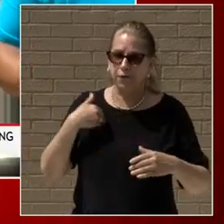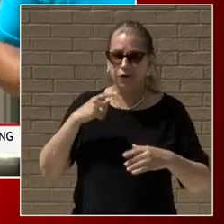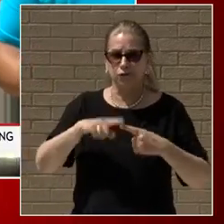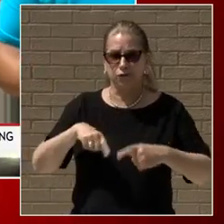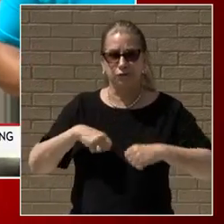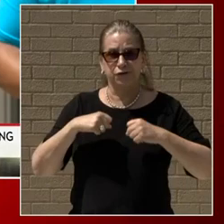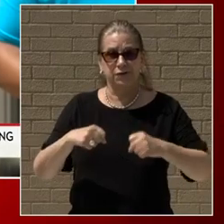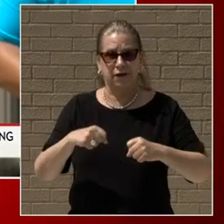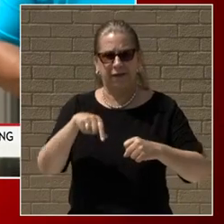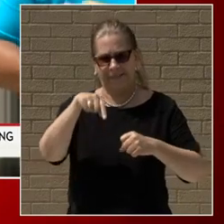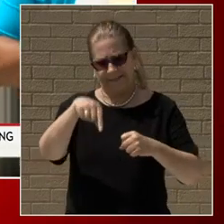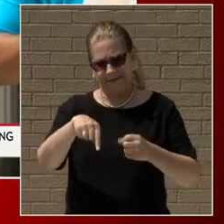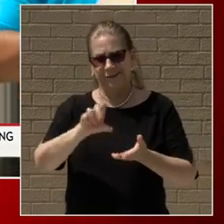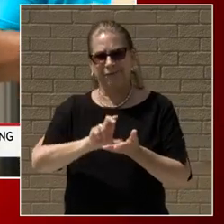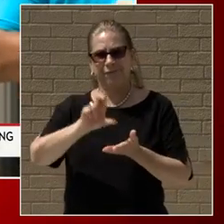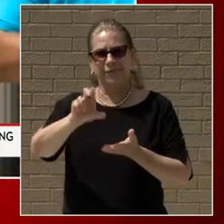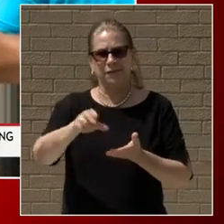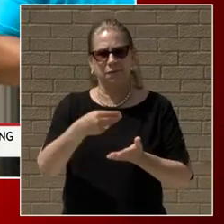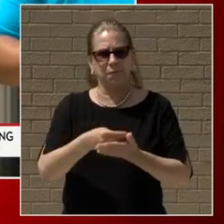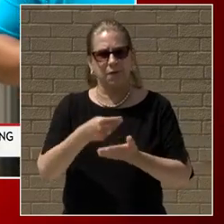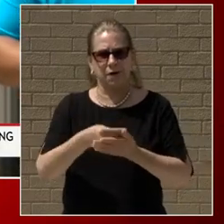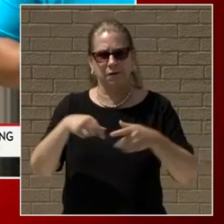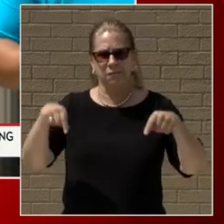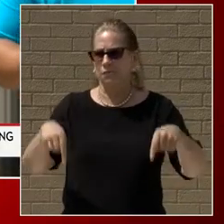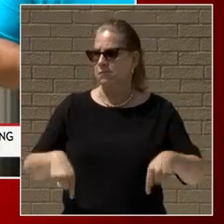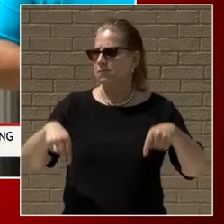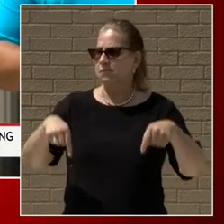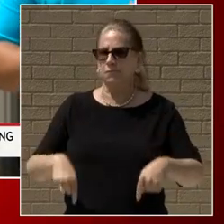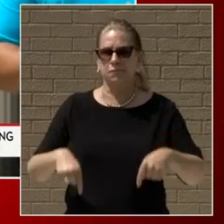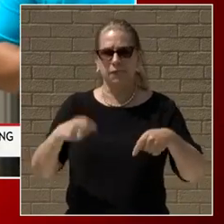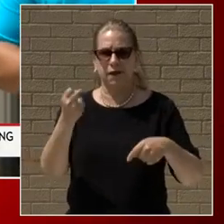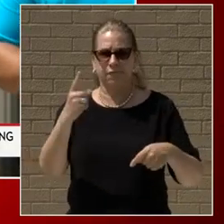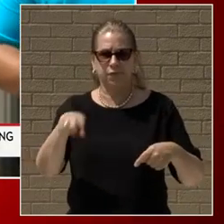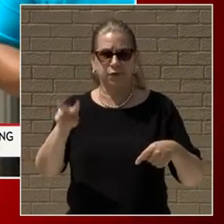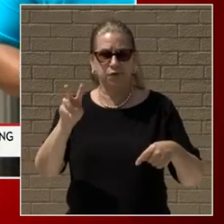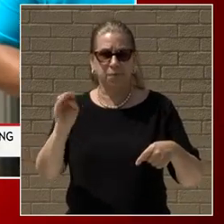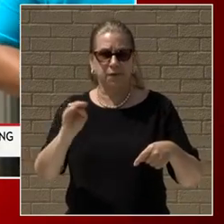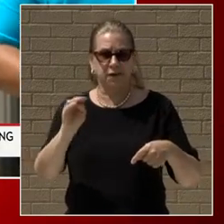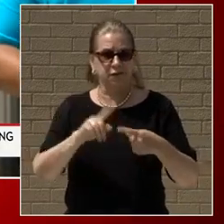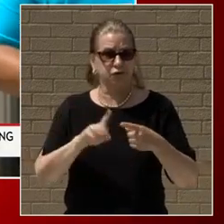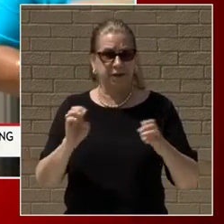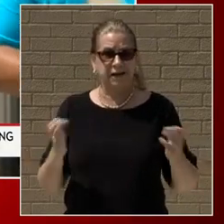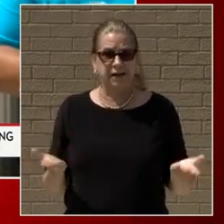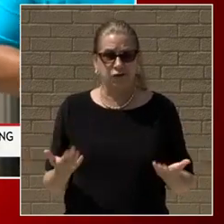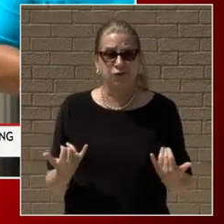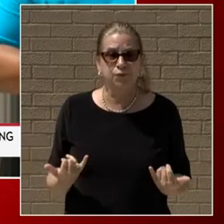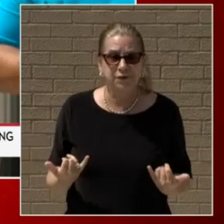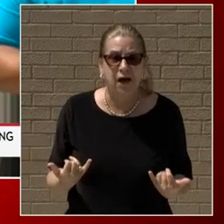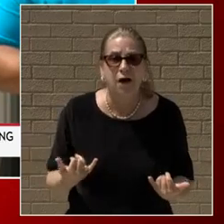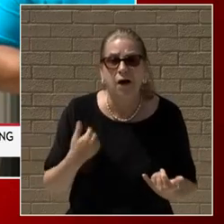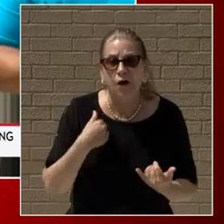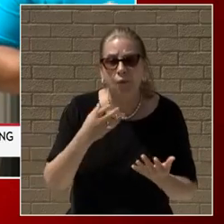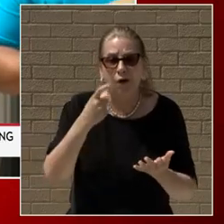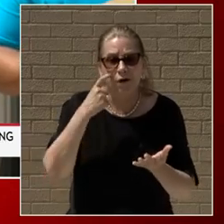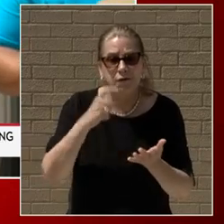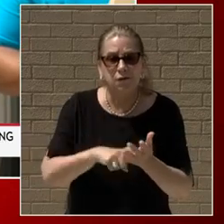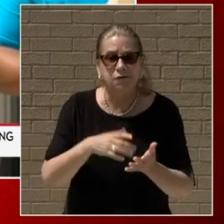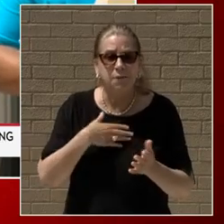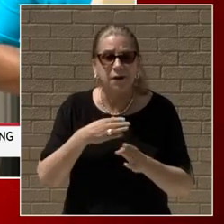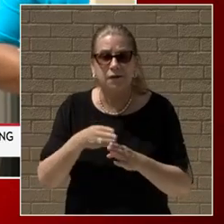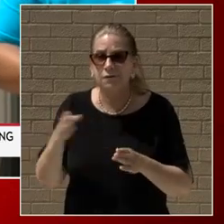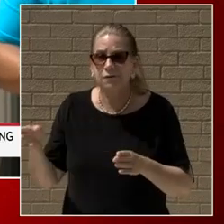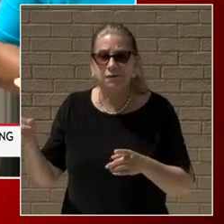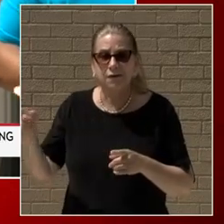invested funds in the budget so that we could be here to deliver it today. I want to acknowledge your neighboring council member,